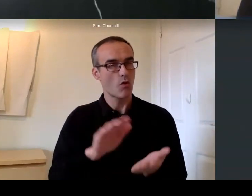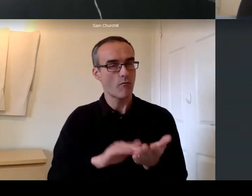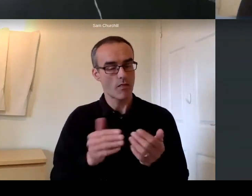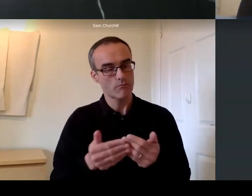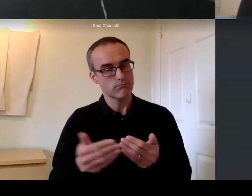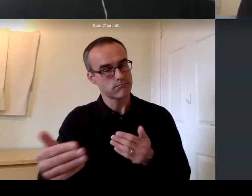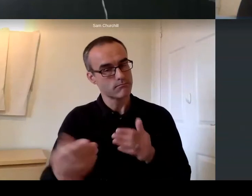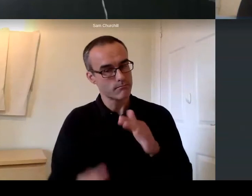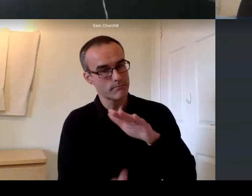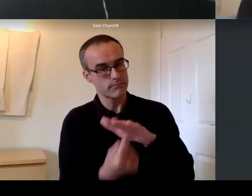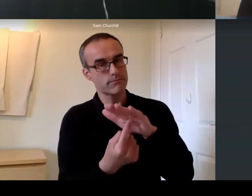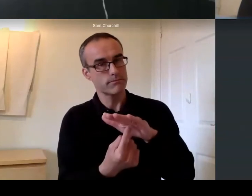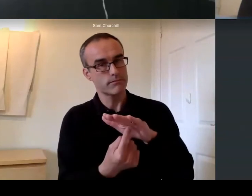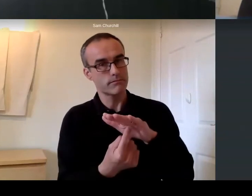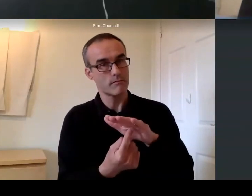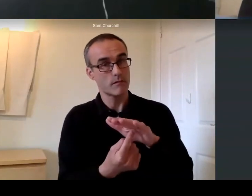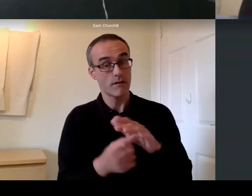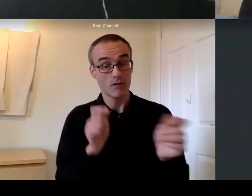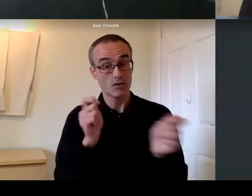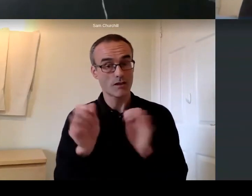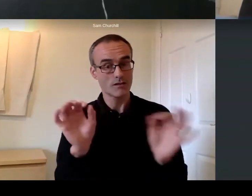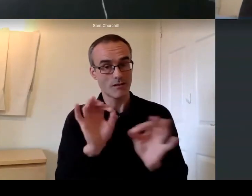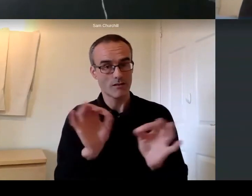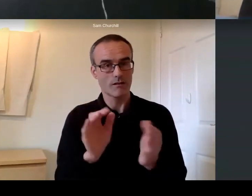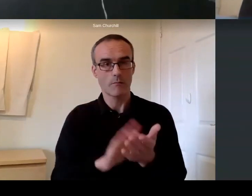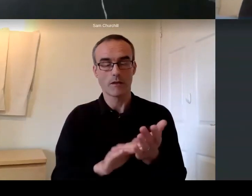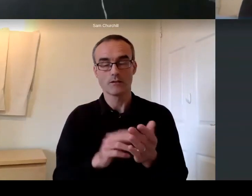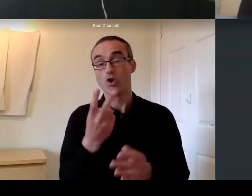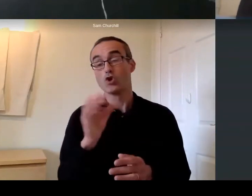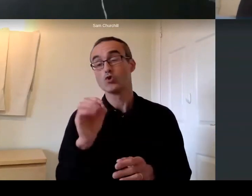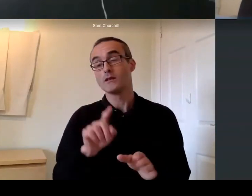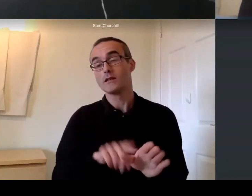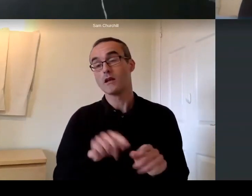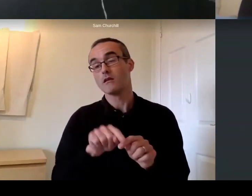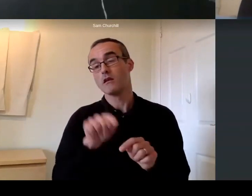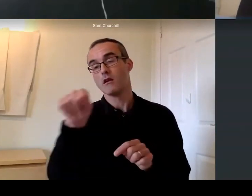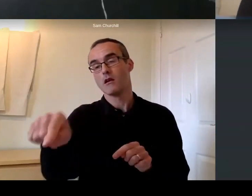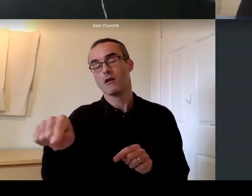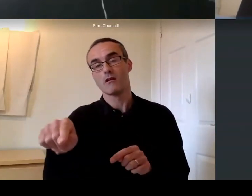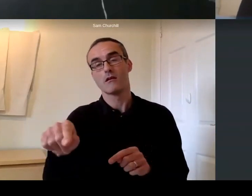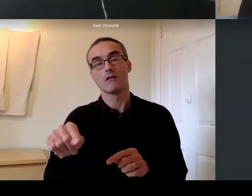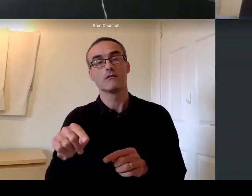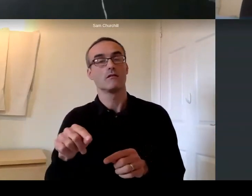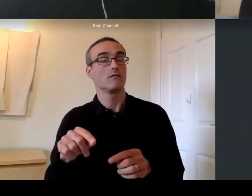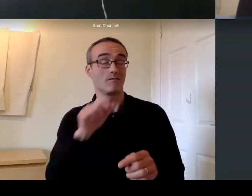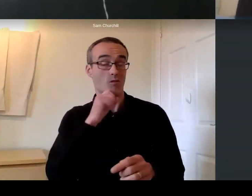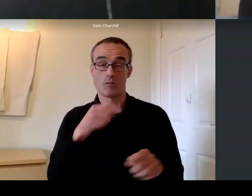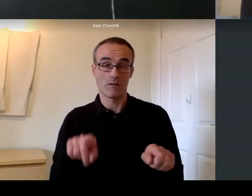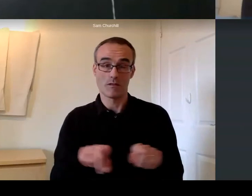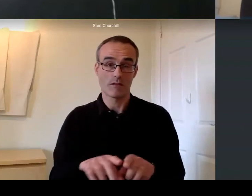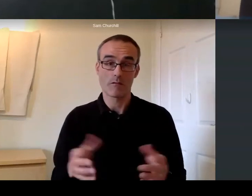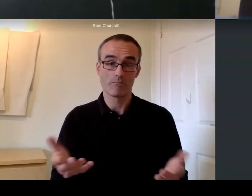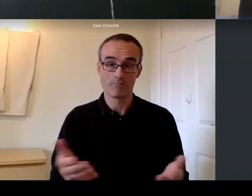it, in the next 12 months. Yeah, absolutely. It touched a little bit on recruitment there as well,